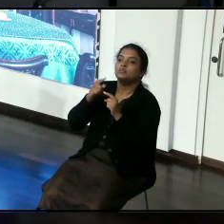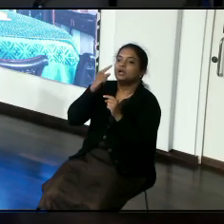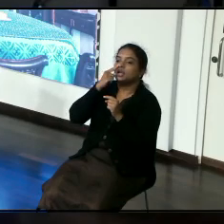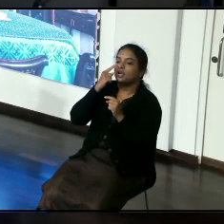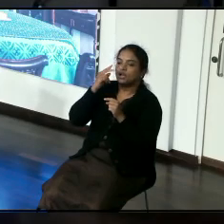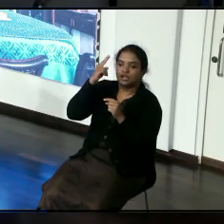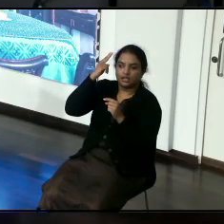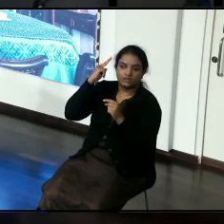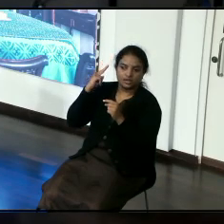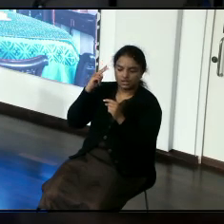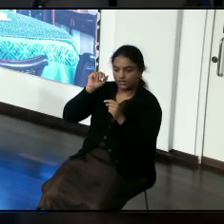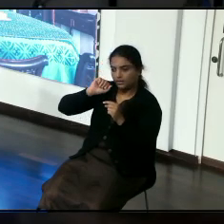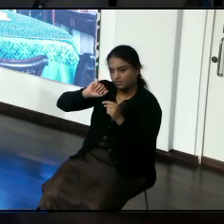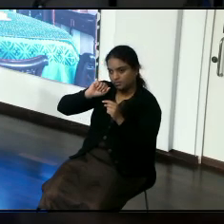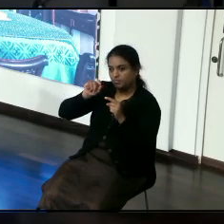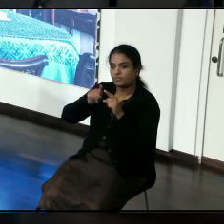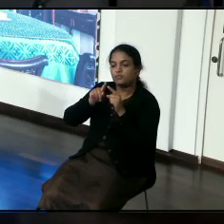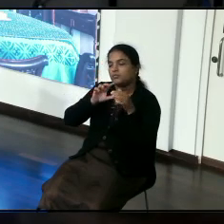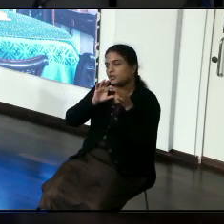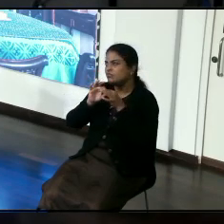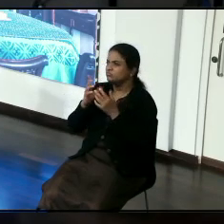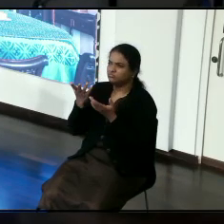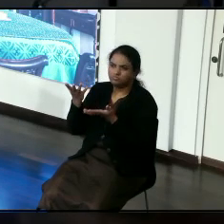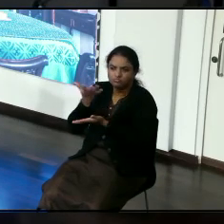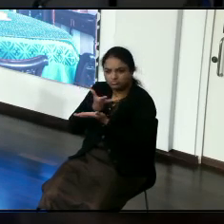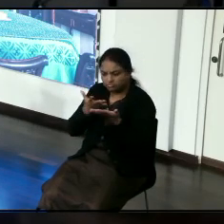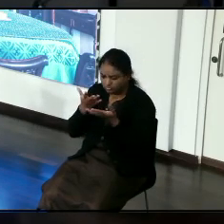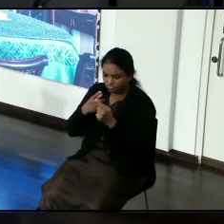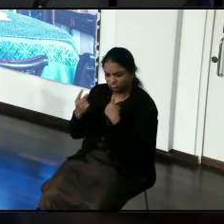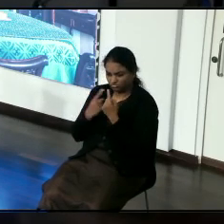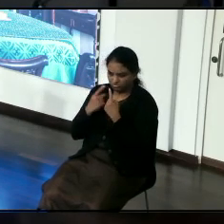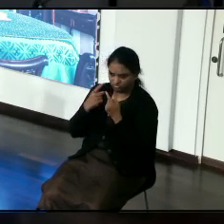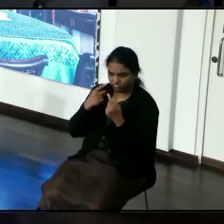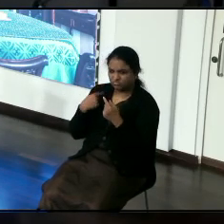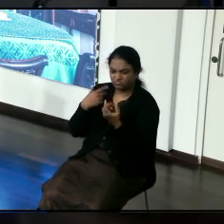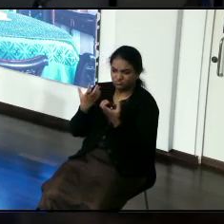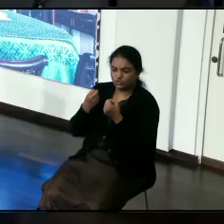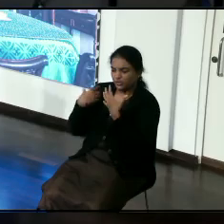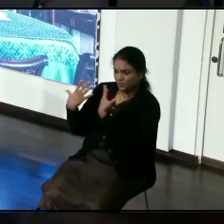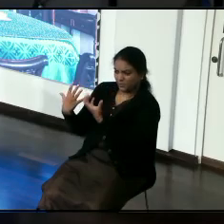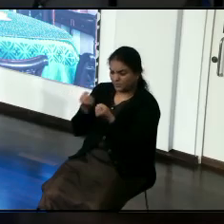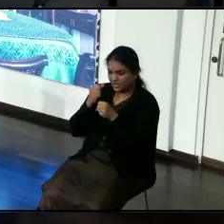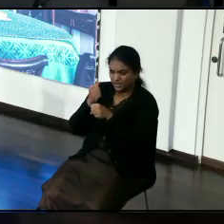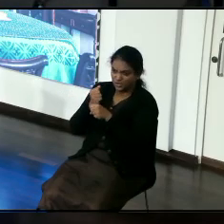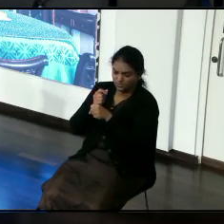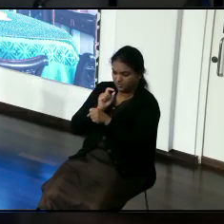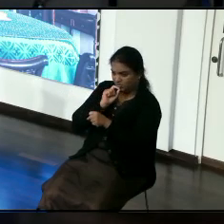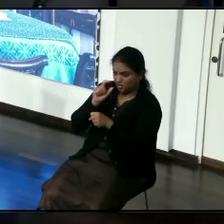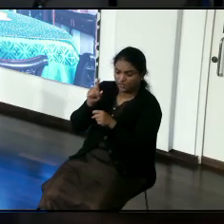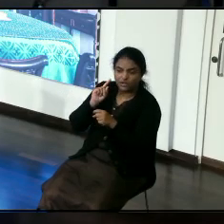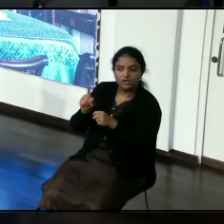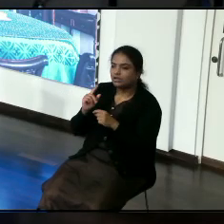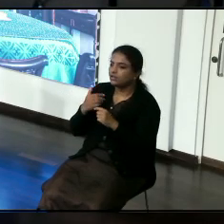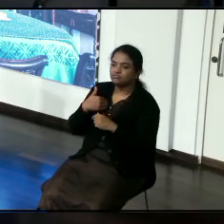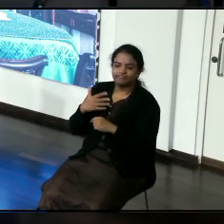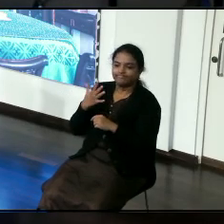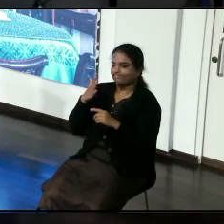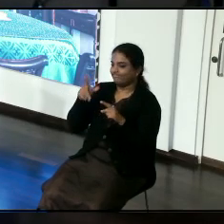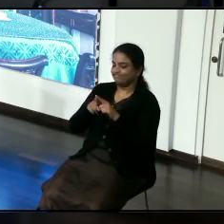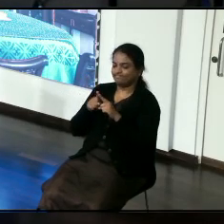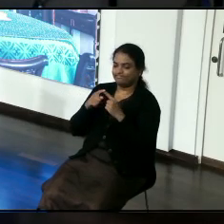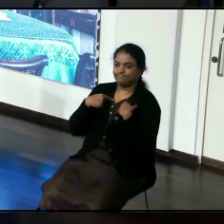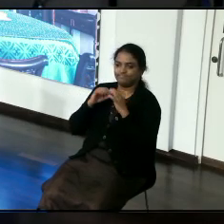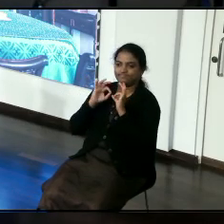some ministers to the home to negotiate a deal, but the grand aunt at the time said, no, this is a family home. And